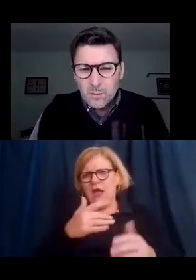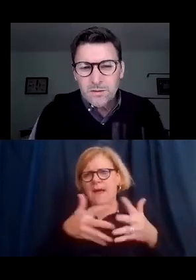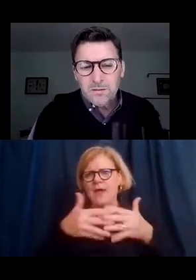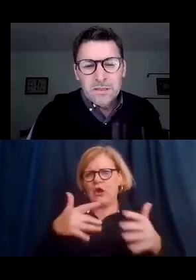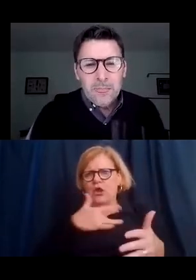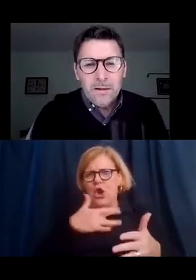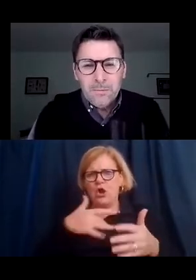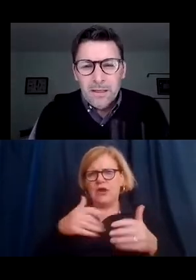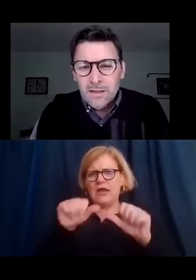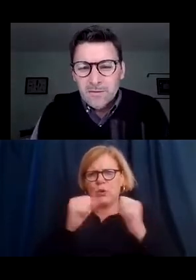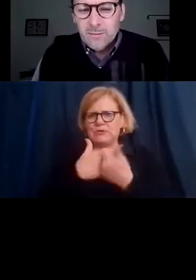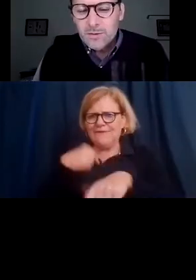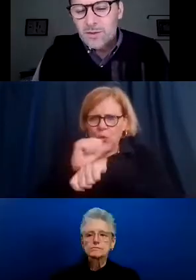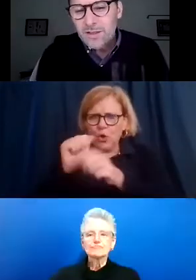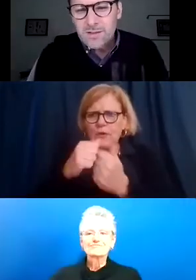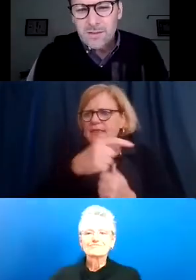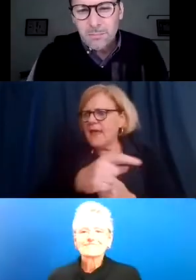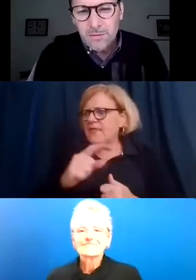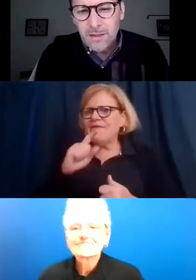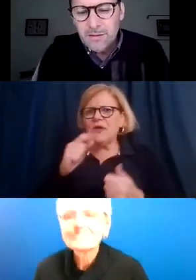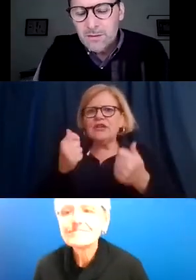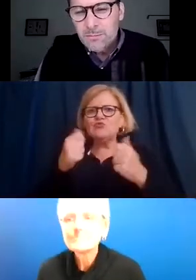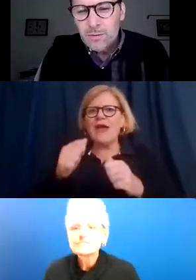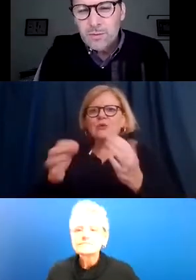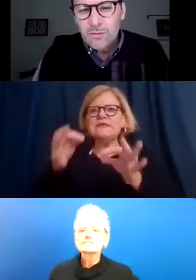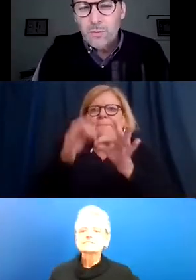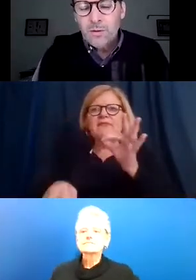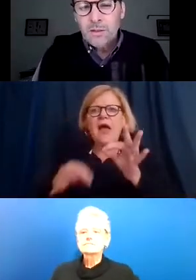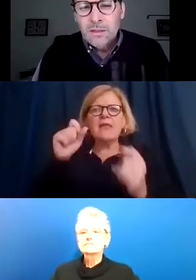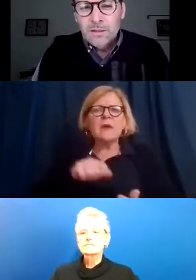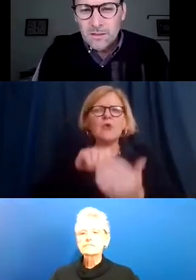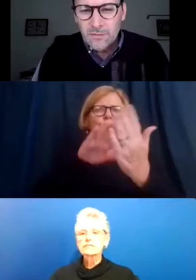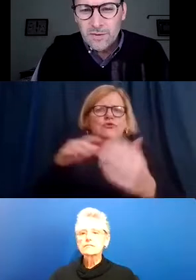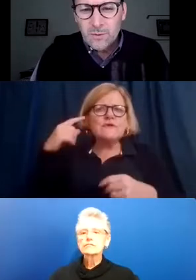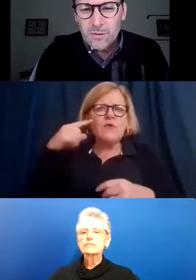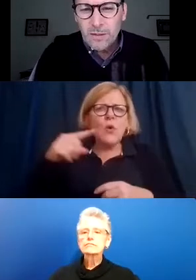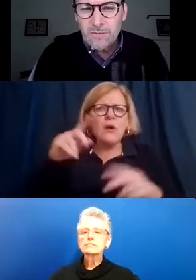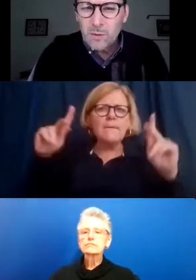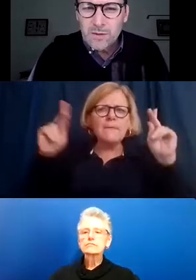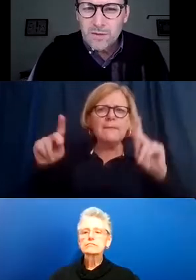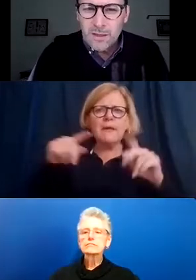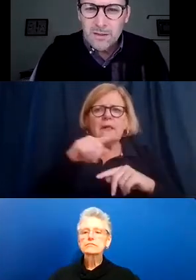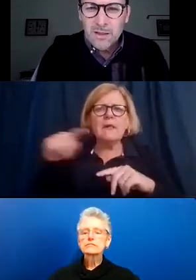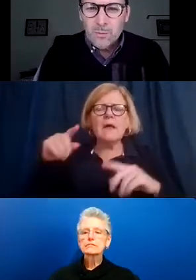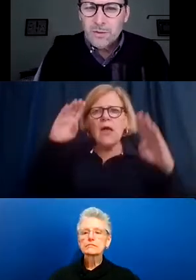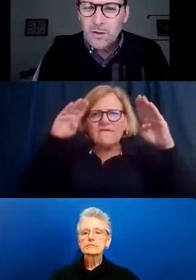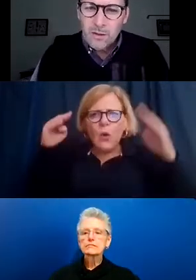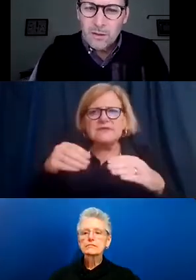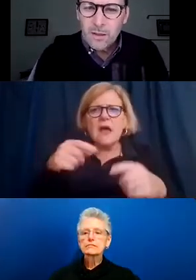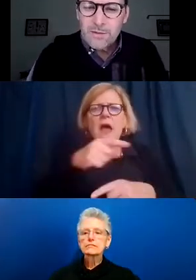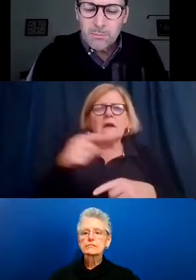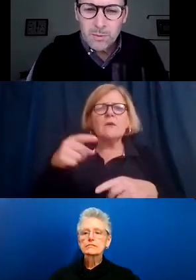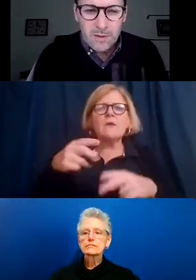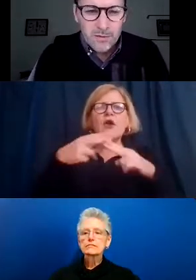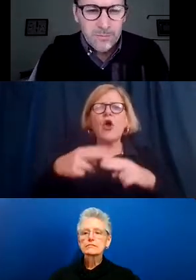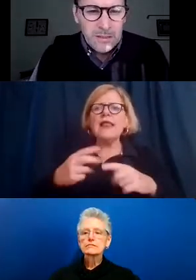Association as well, and they have really tried to simplify the approach for individuals by focusing on what they're calling